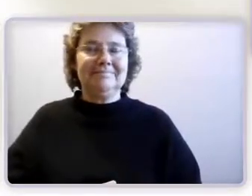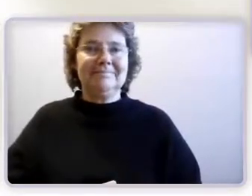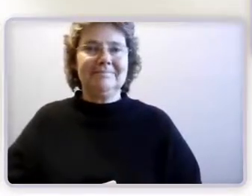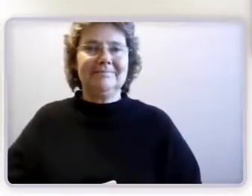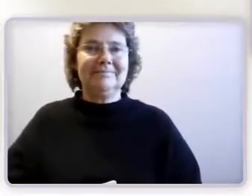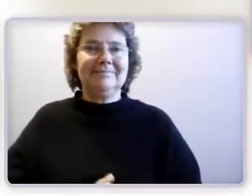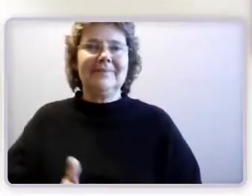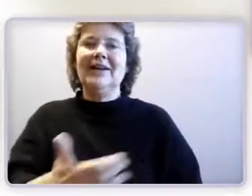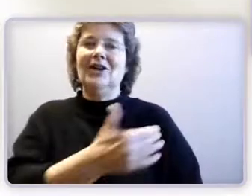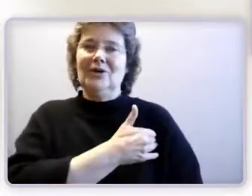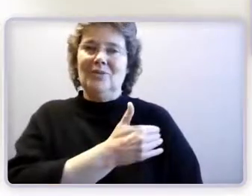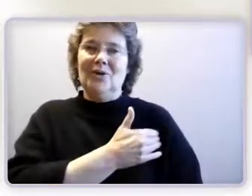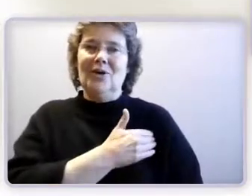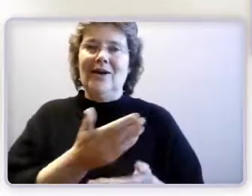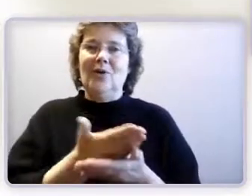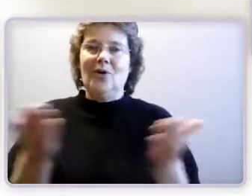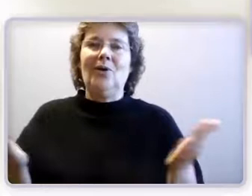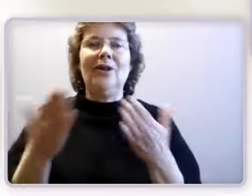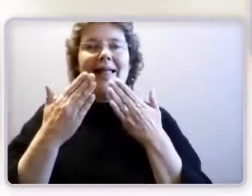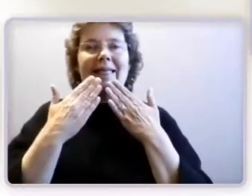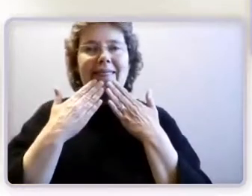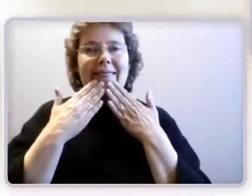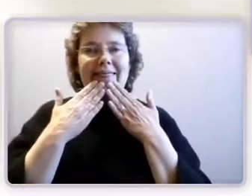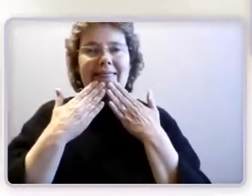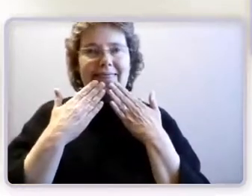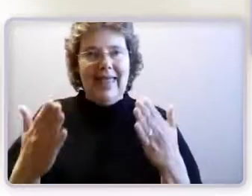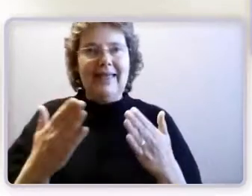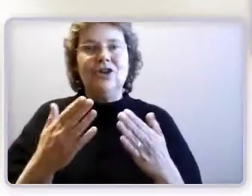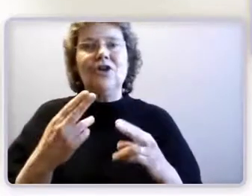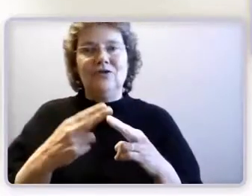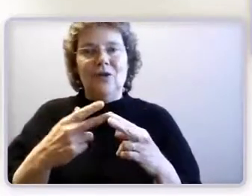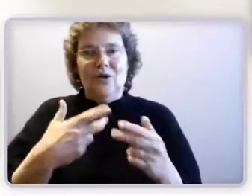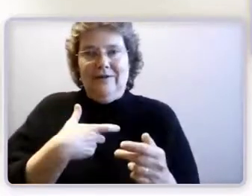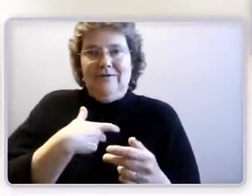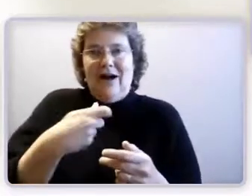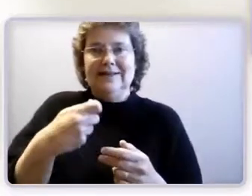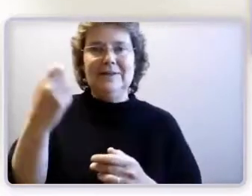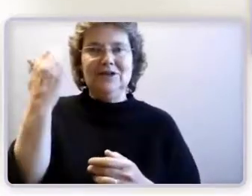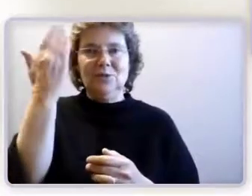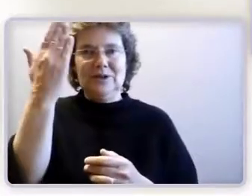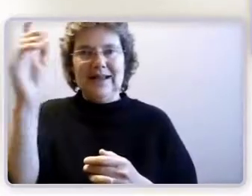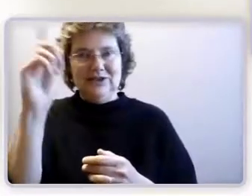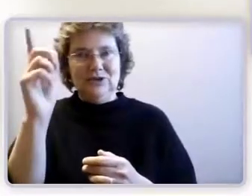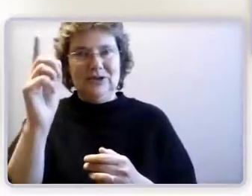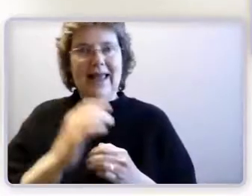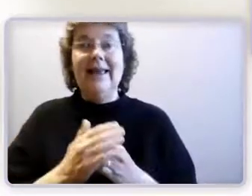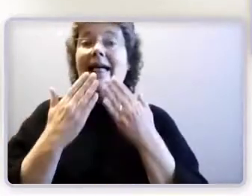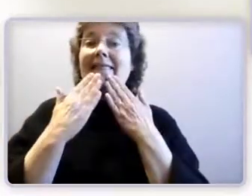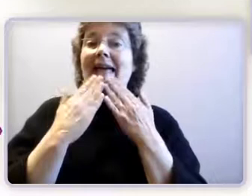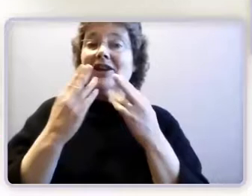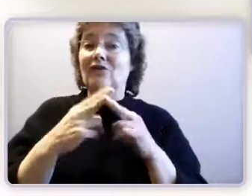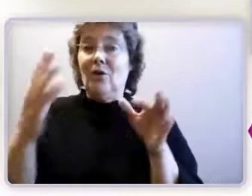Good morning, everyone, and thank you very much for asking me to present and also for attending this live webinar as